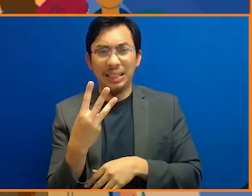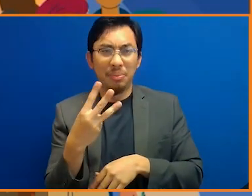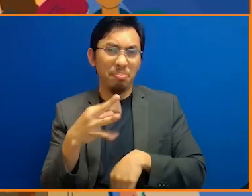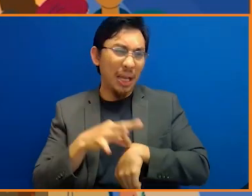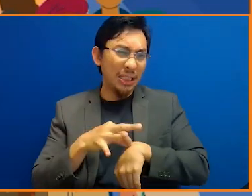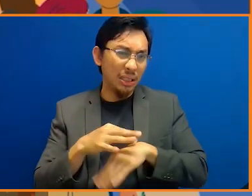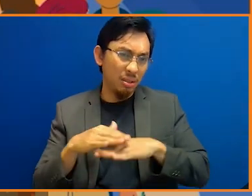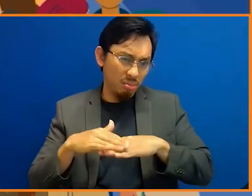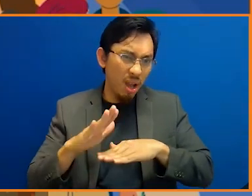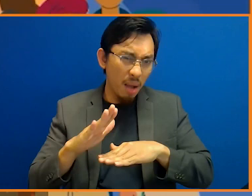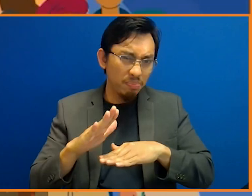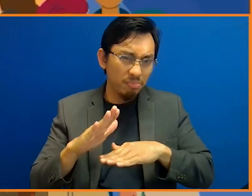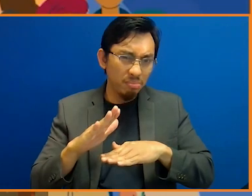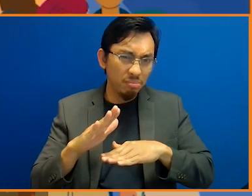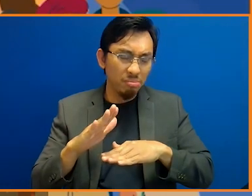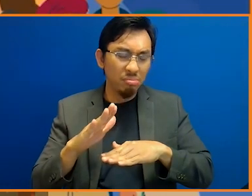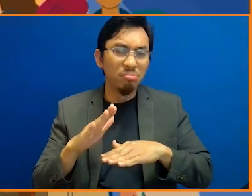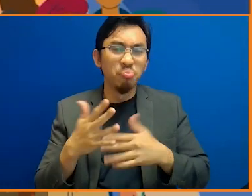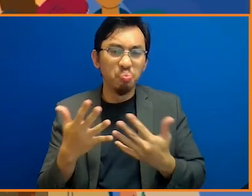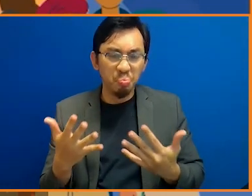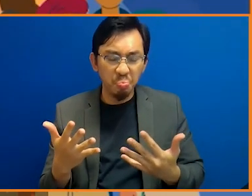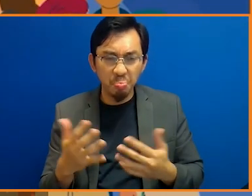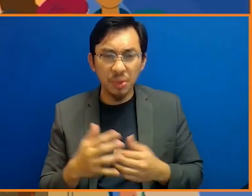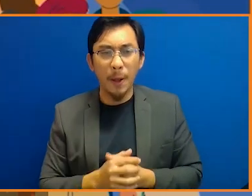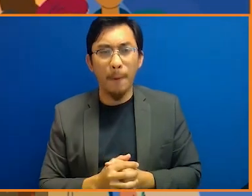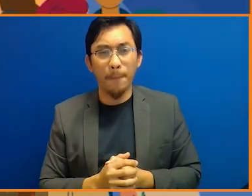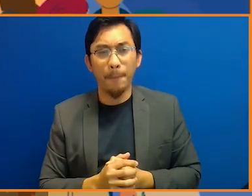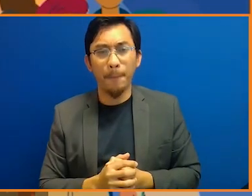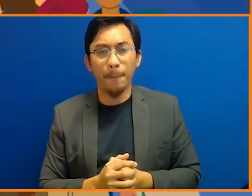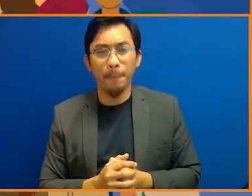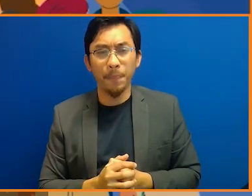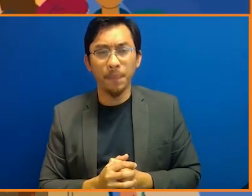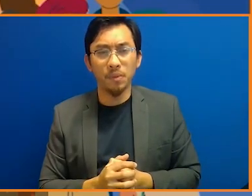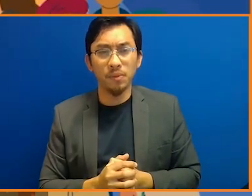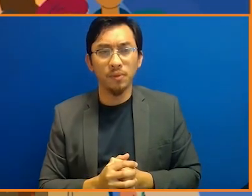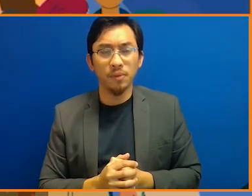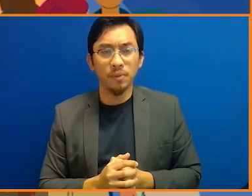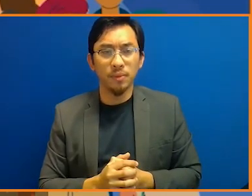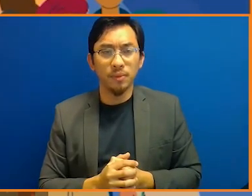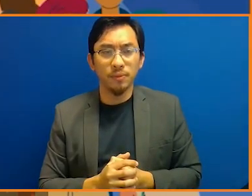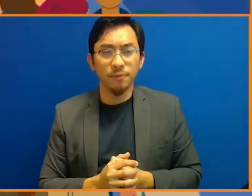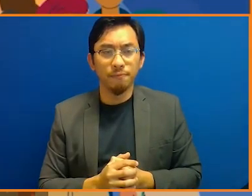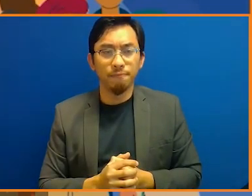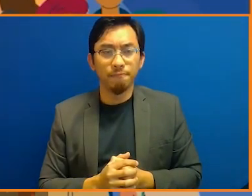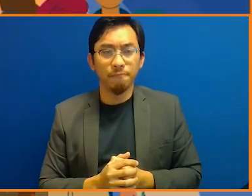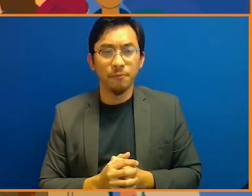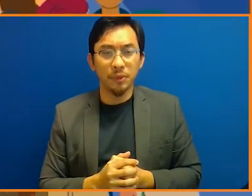more than 3 minutes, which is actually like this is they will